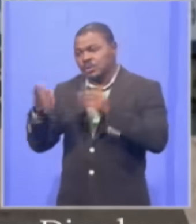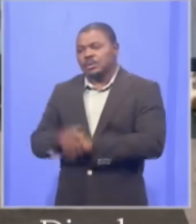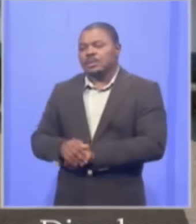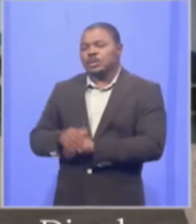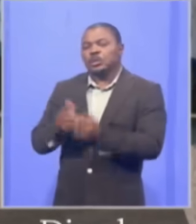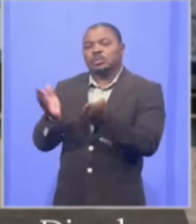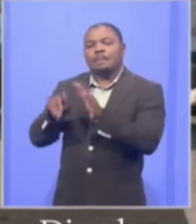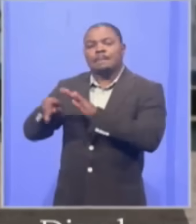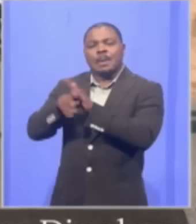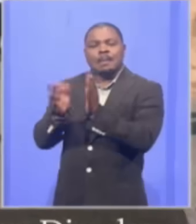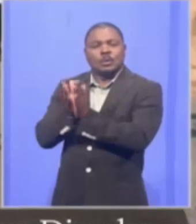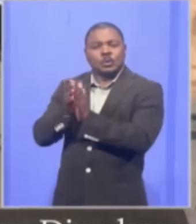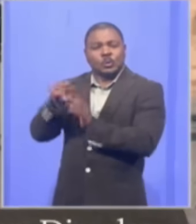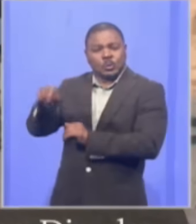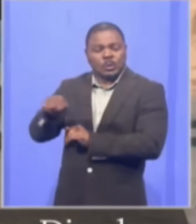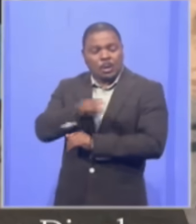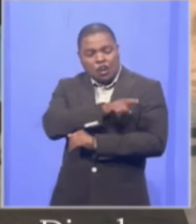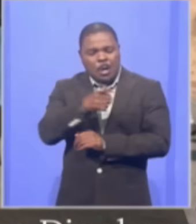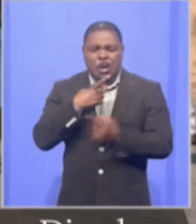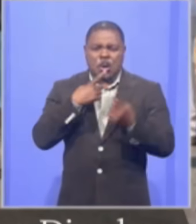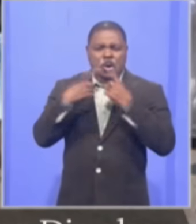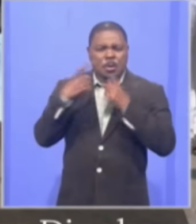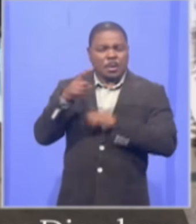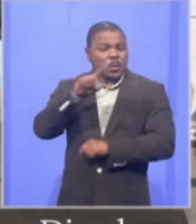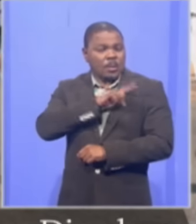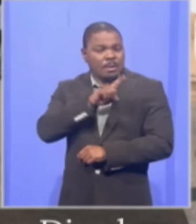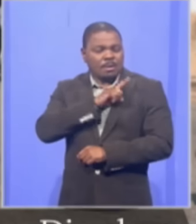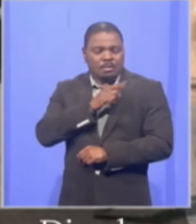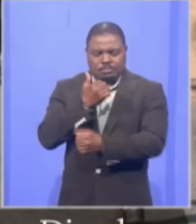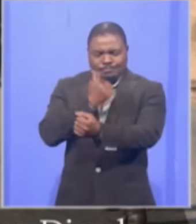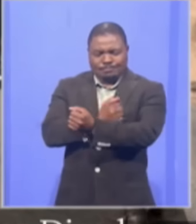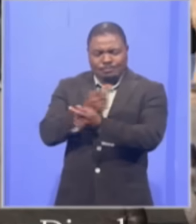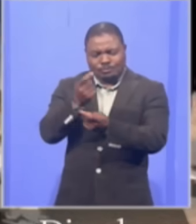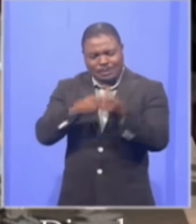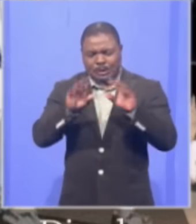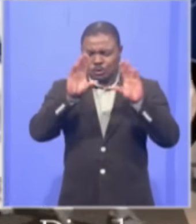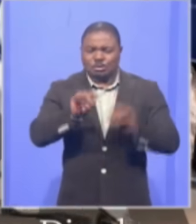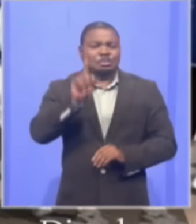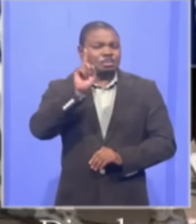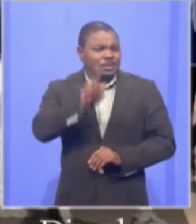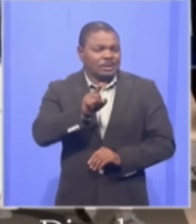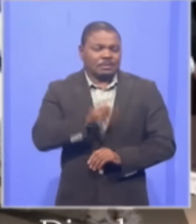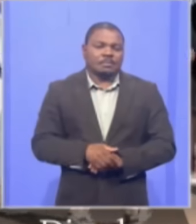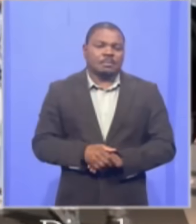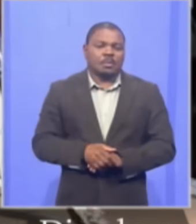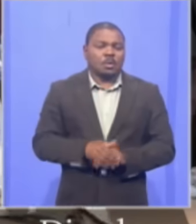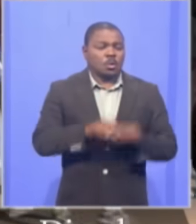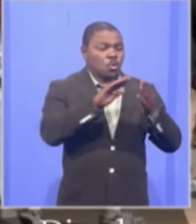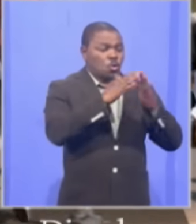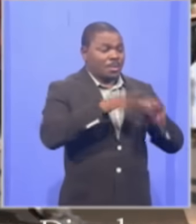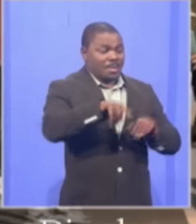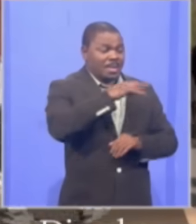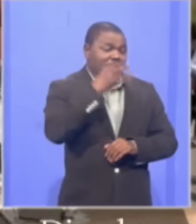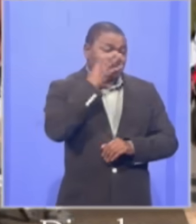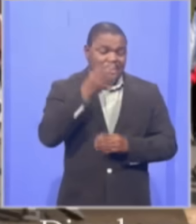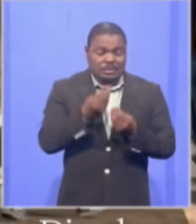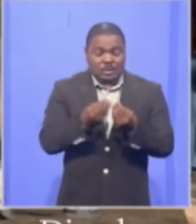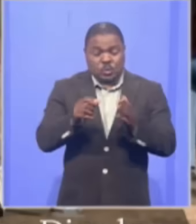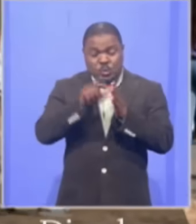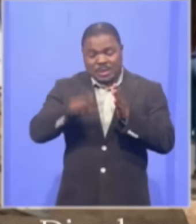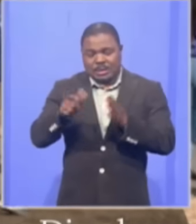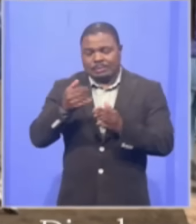Borothamadi. Ba ikuela gore go thibelwe diritibatsi mo motseng wa bona. Go ya ka baagi tiriso ya diritibatsi segolobogolo mo